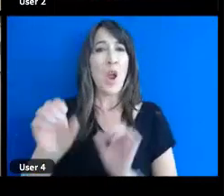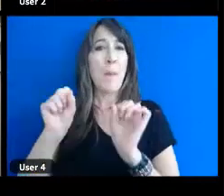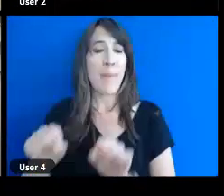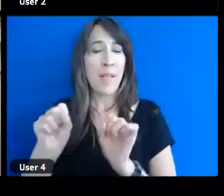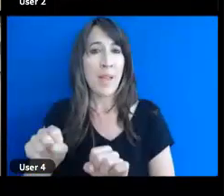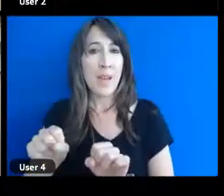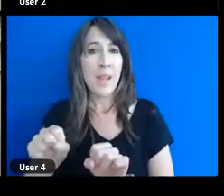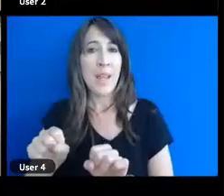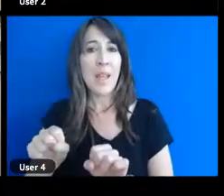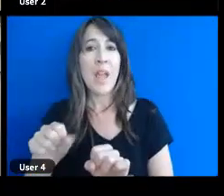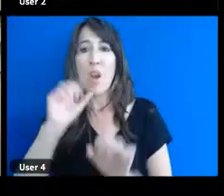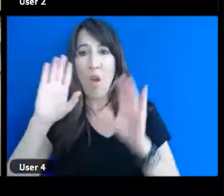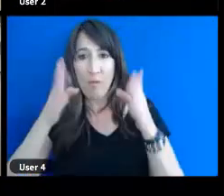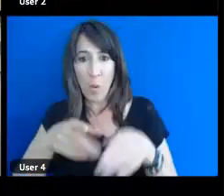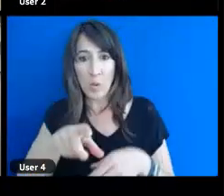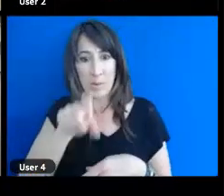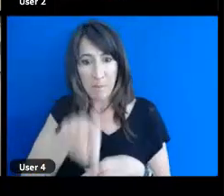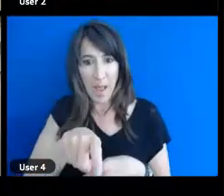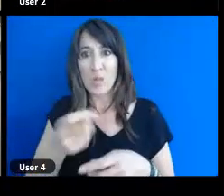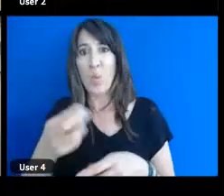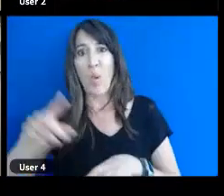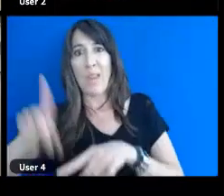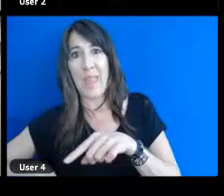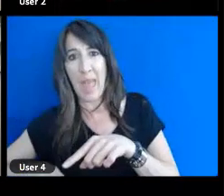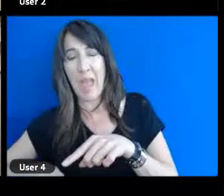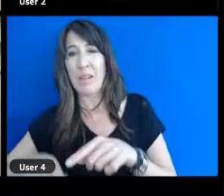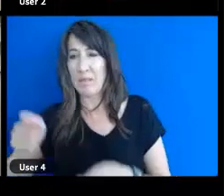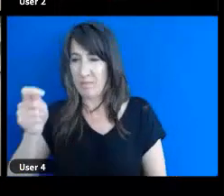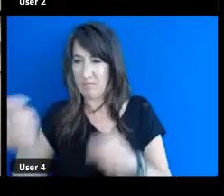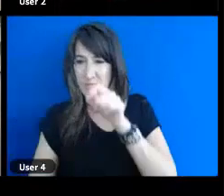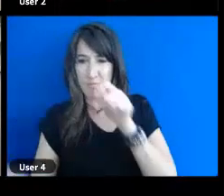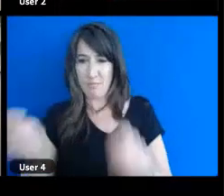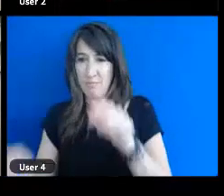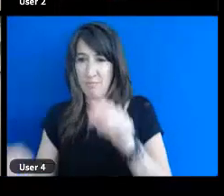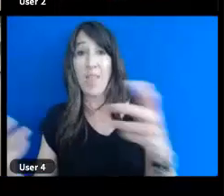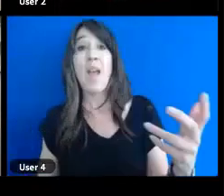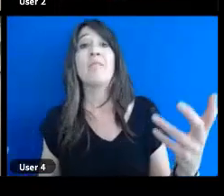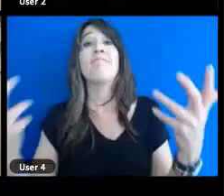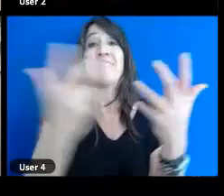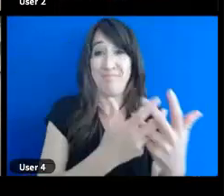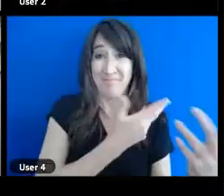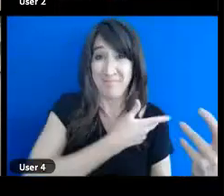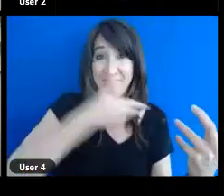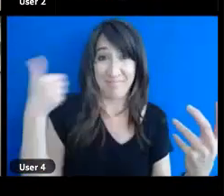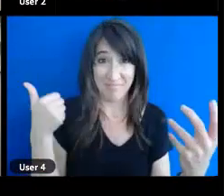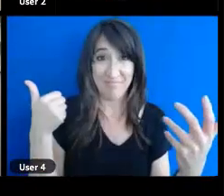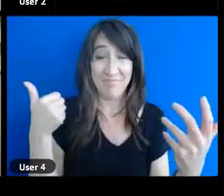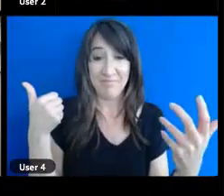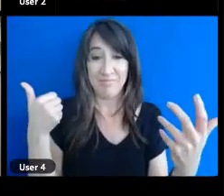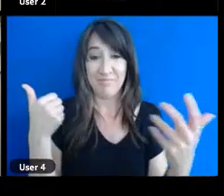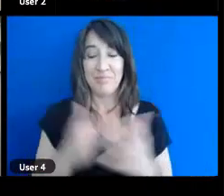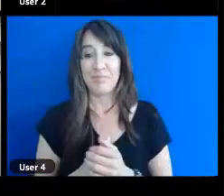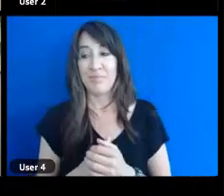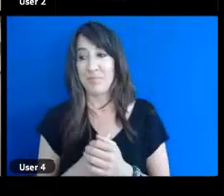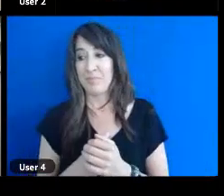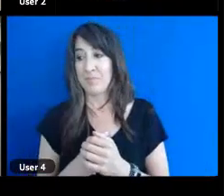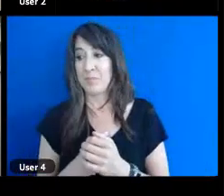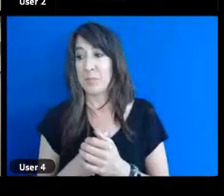somebody's capacity is, what they can do, as opposed to just focusing on what they can't do and making them fit